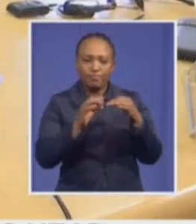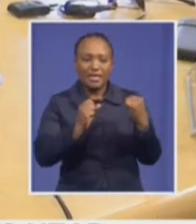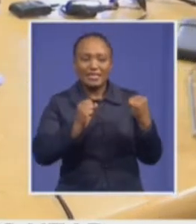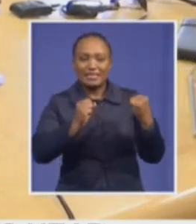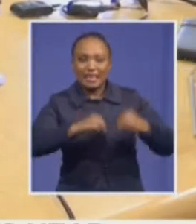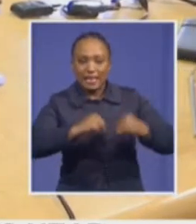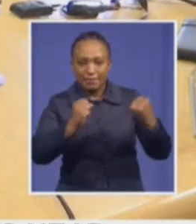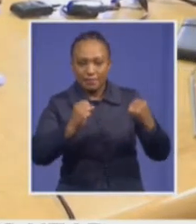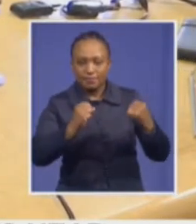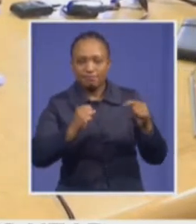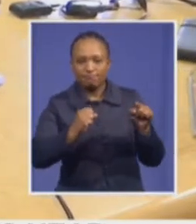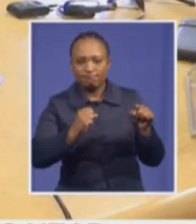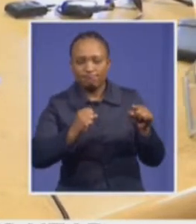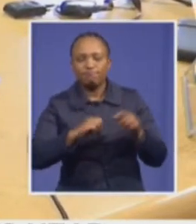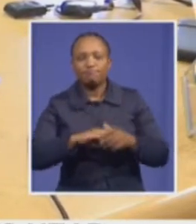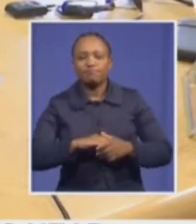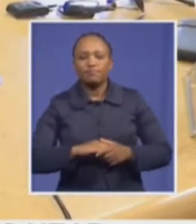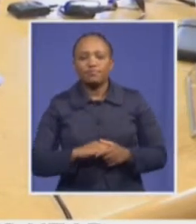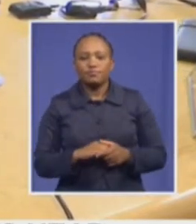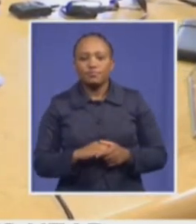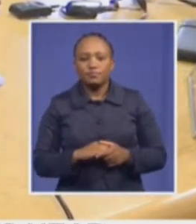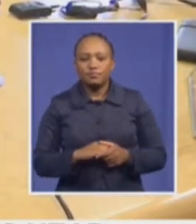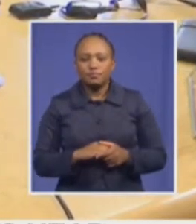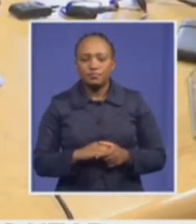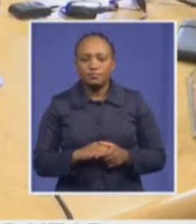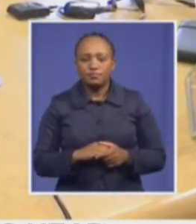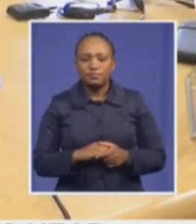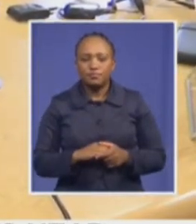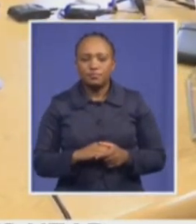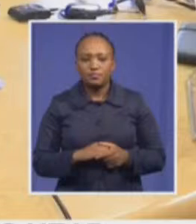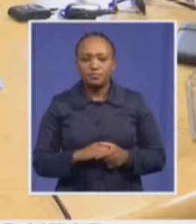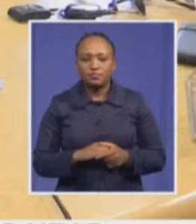The part of the basis of the settlement